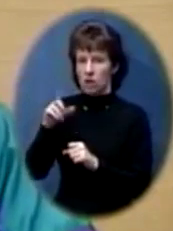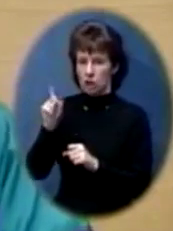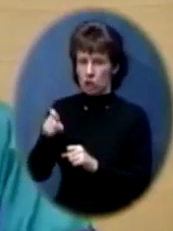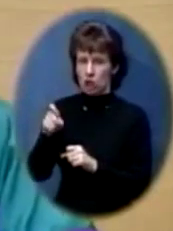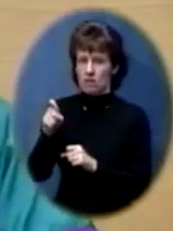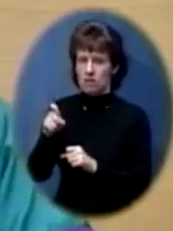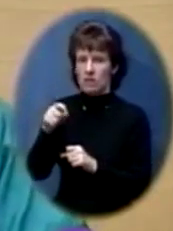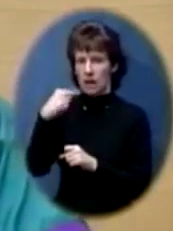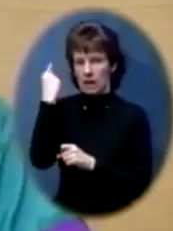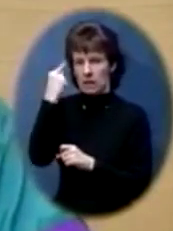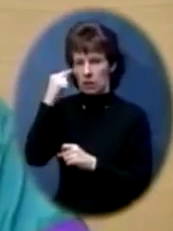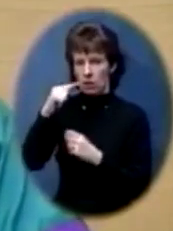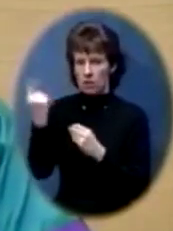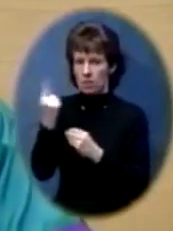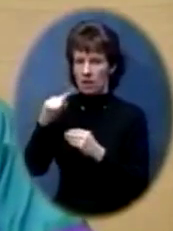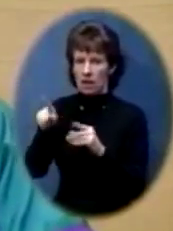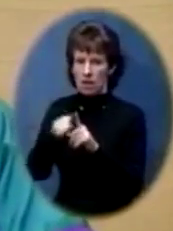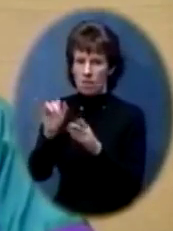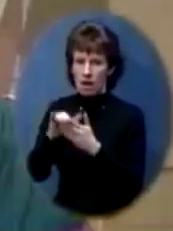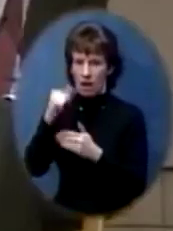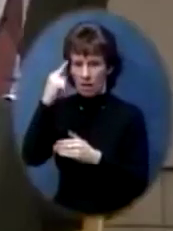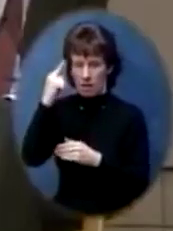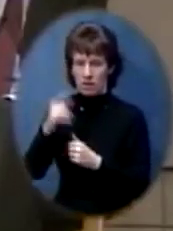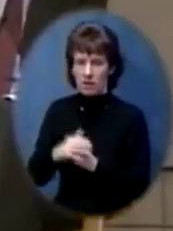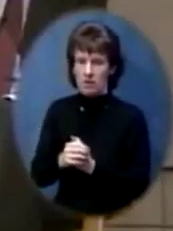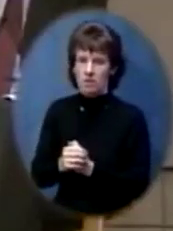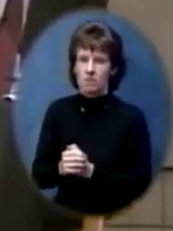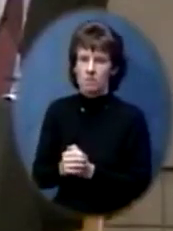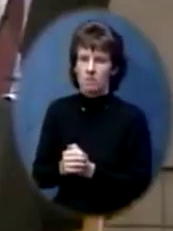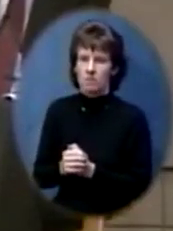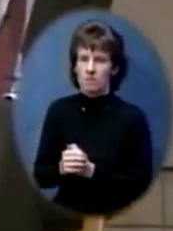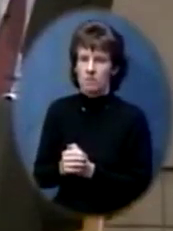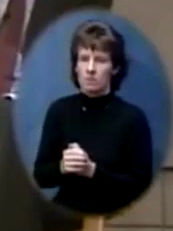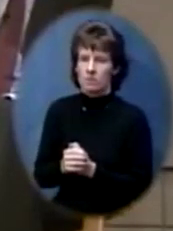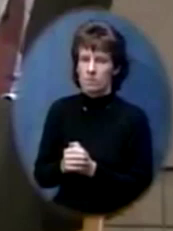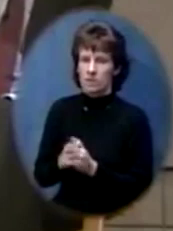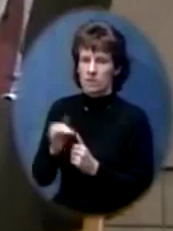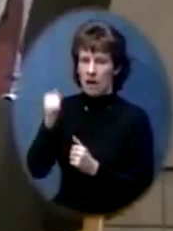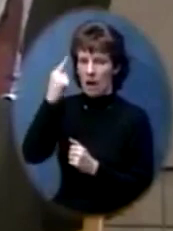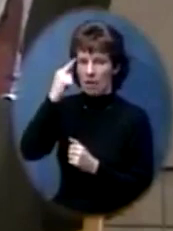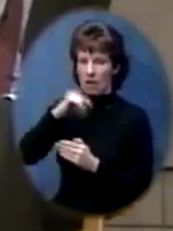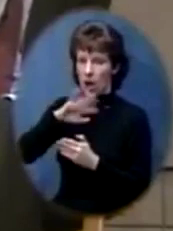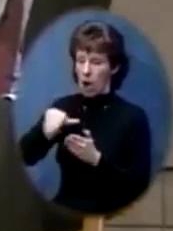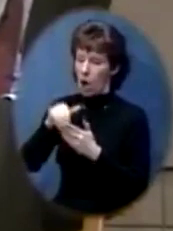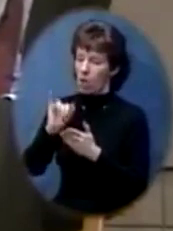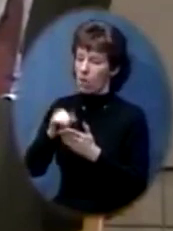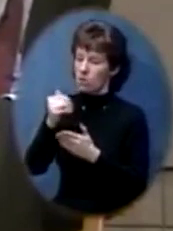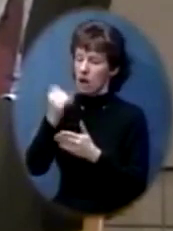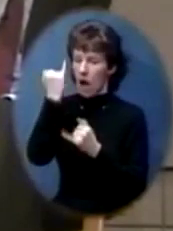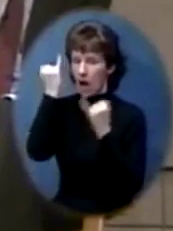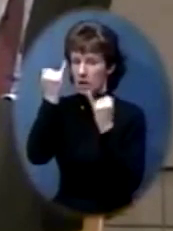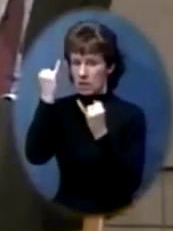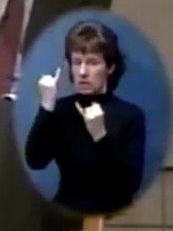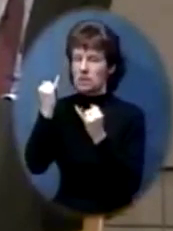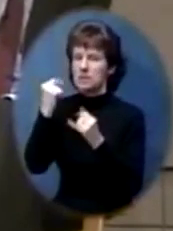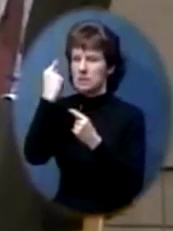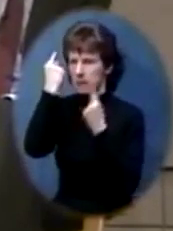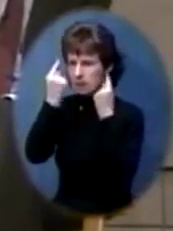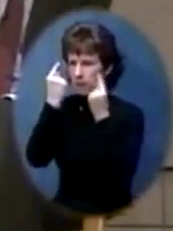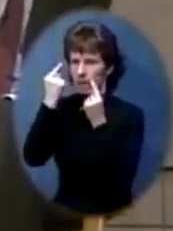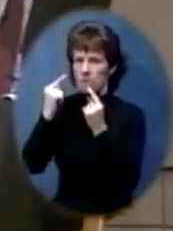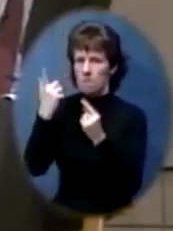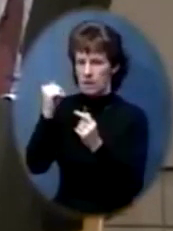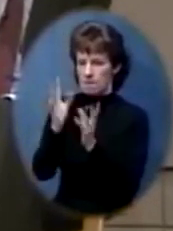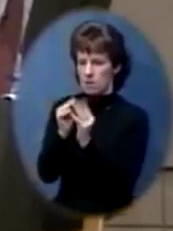you know, consider something like that, I think. I think that all of those things are being considered over the last year since I've been